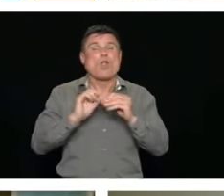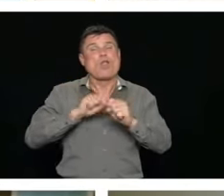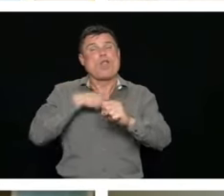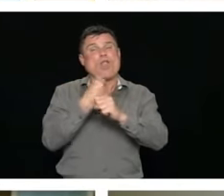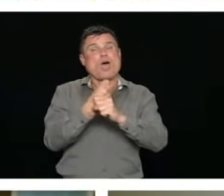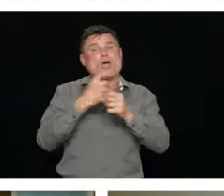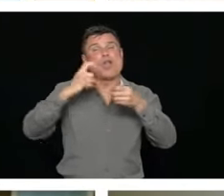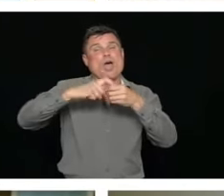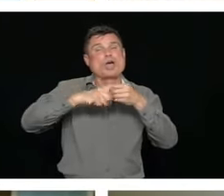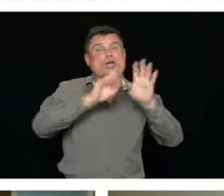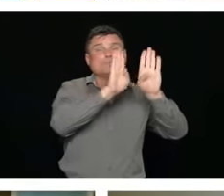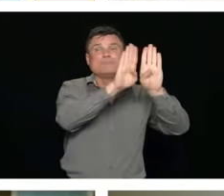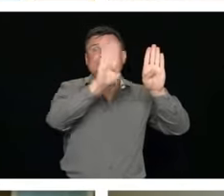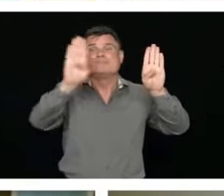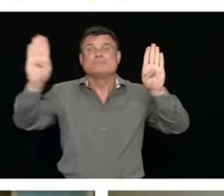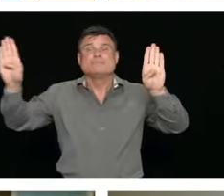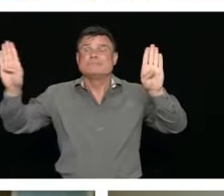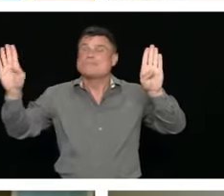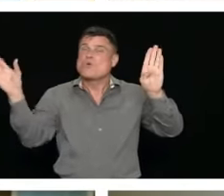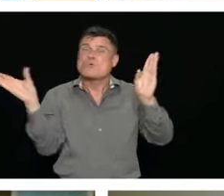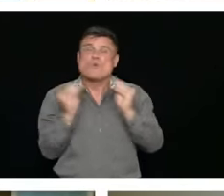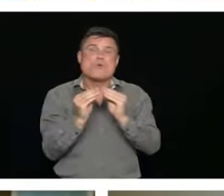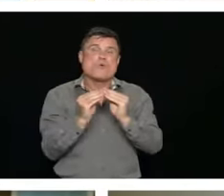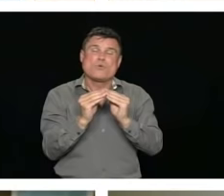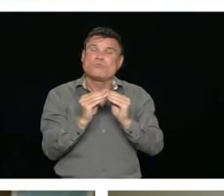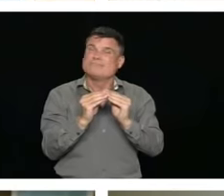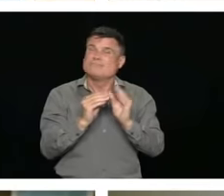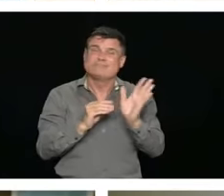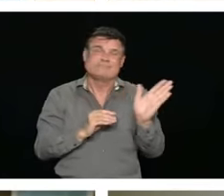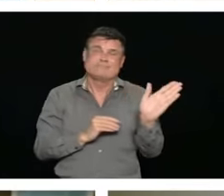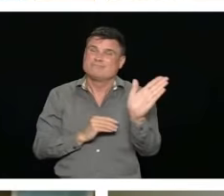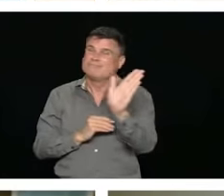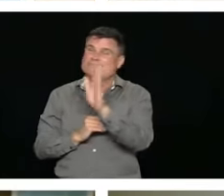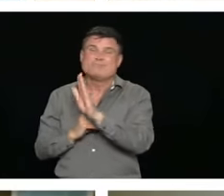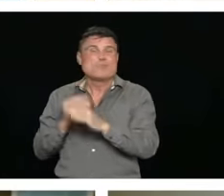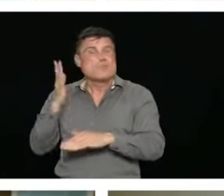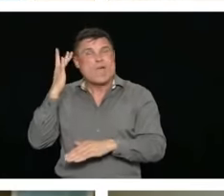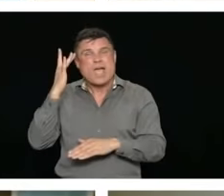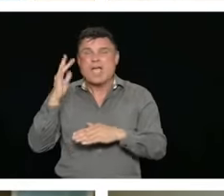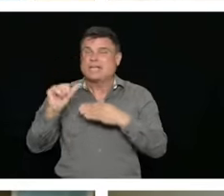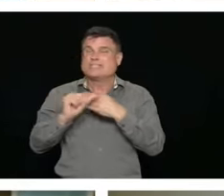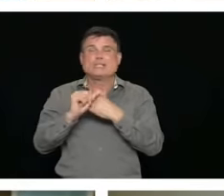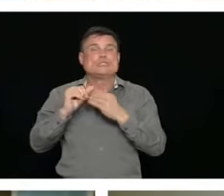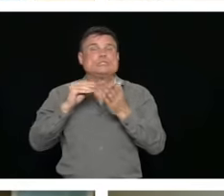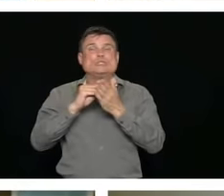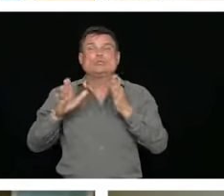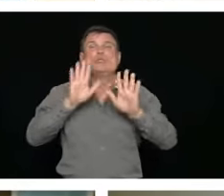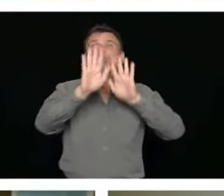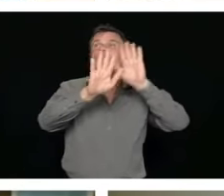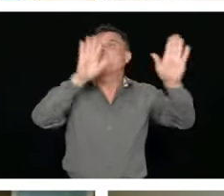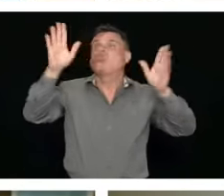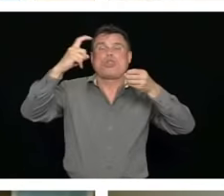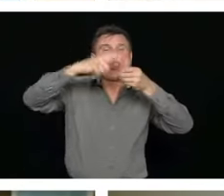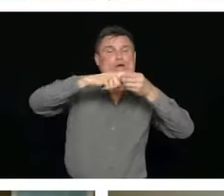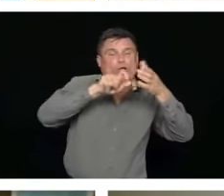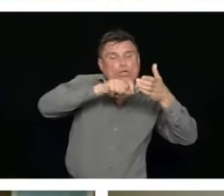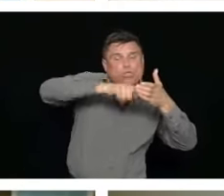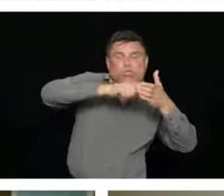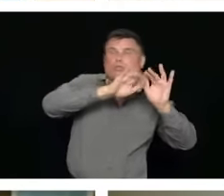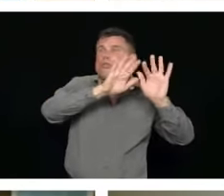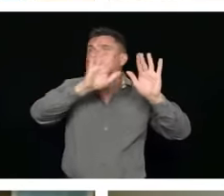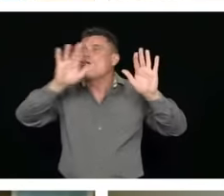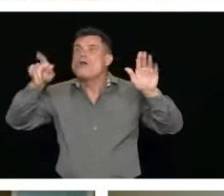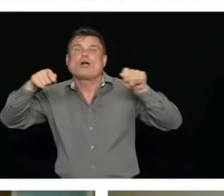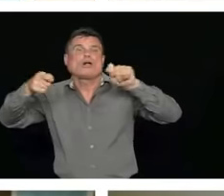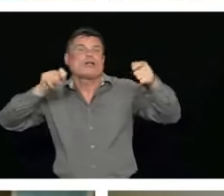the lockers are just additional high-touch services, probably not going to be in play. Yeah, thank you for that addition. So